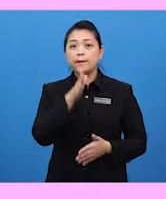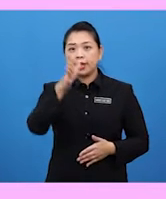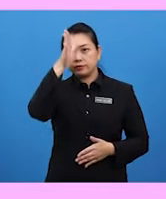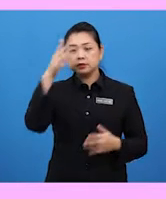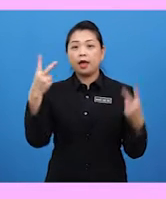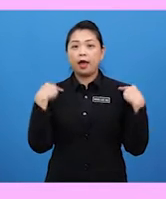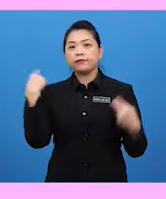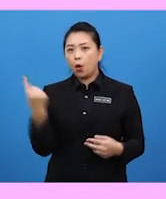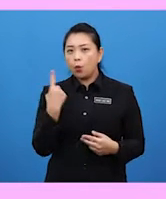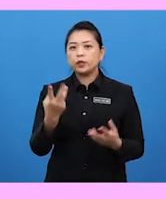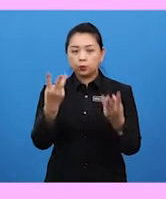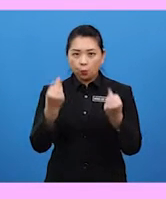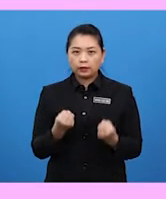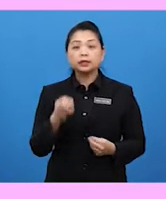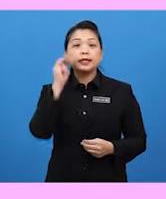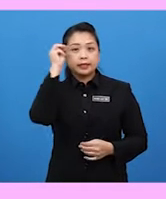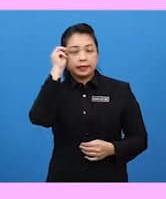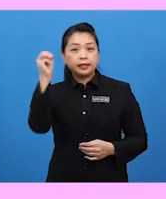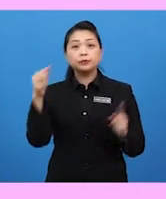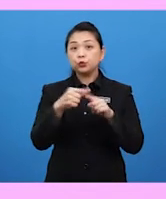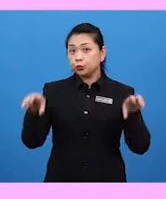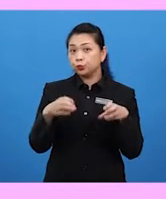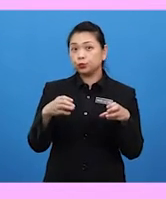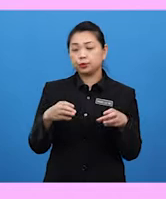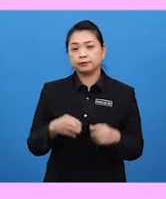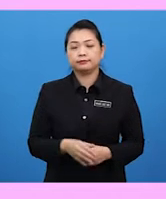have always wanted him to do.